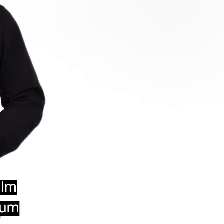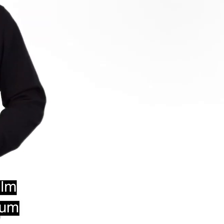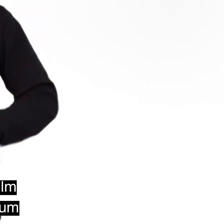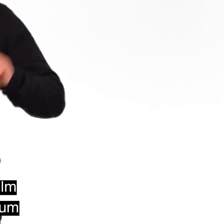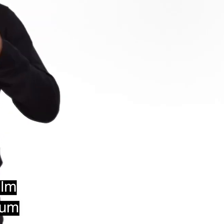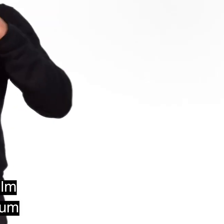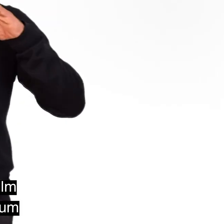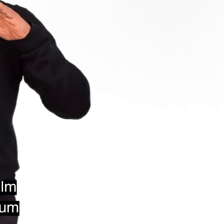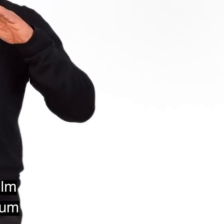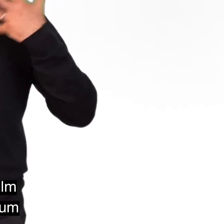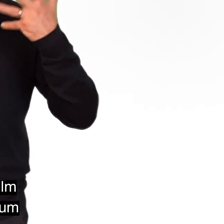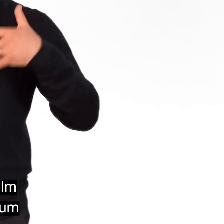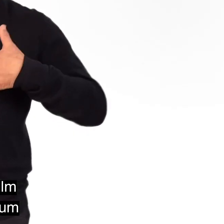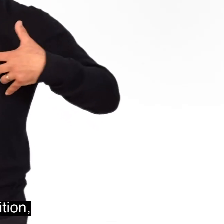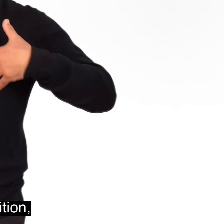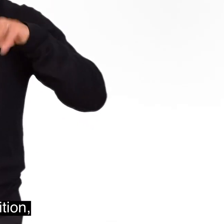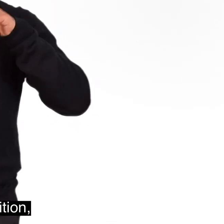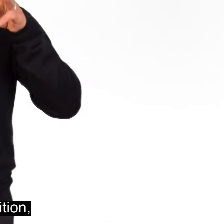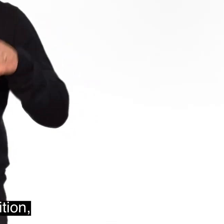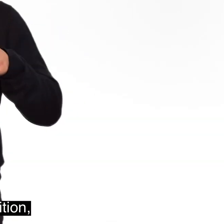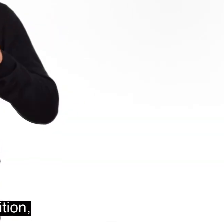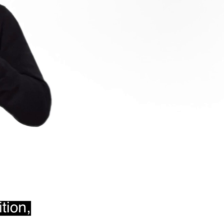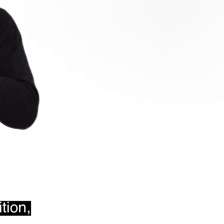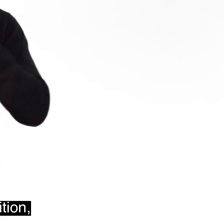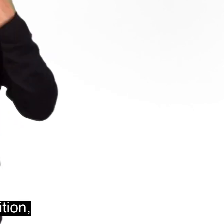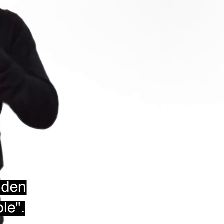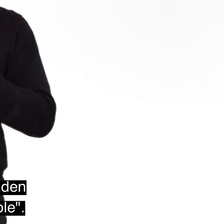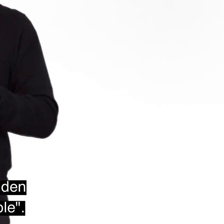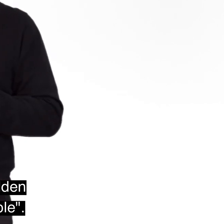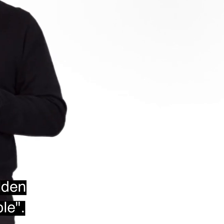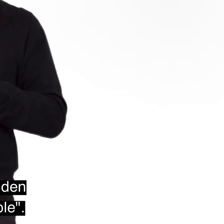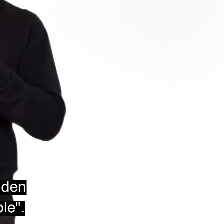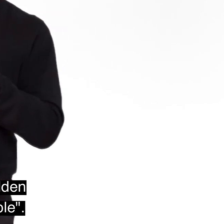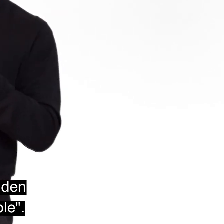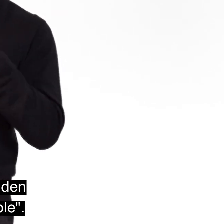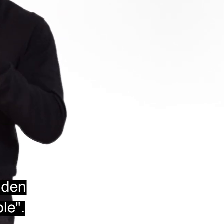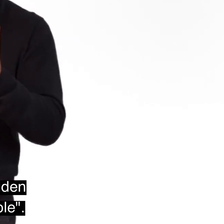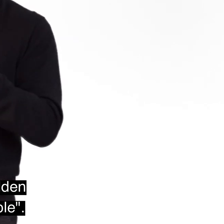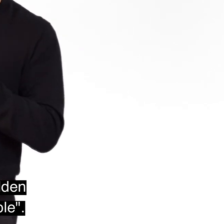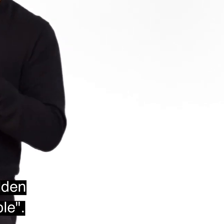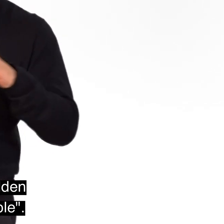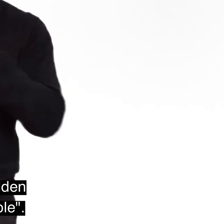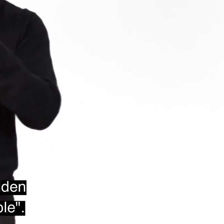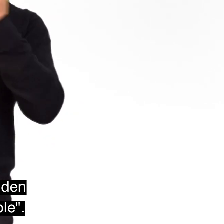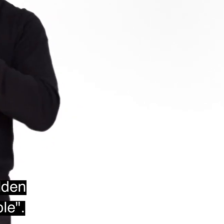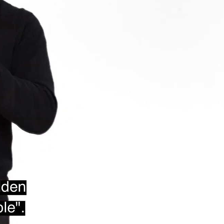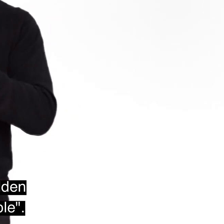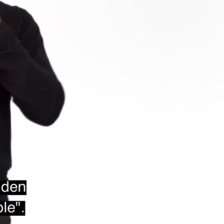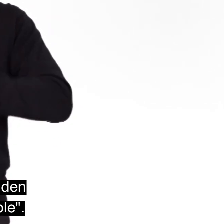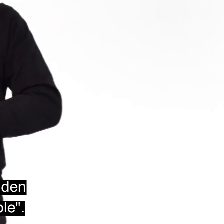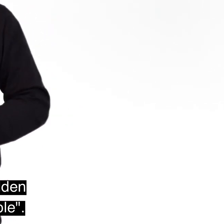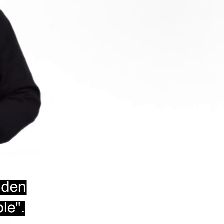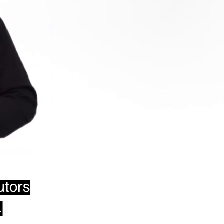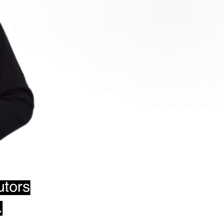This short film is set in Hastings Museum and describes their exhibition, Stored Out of Sight, Hidden History of Disabled